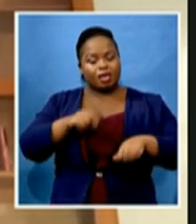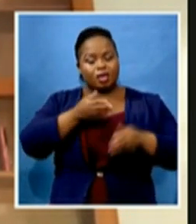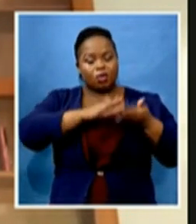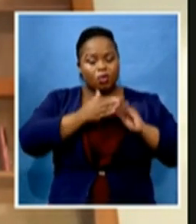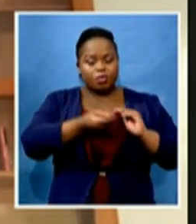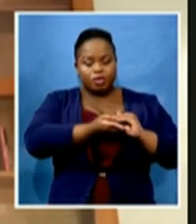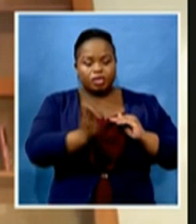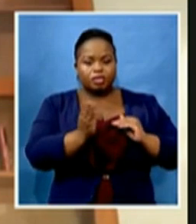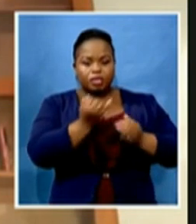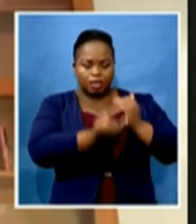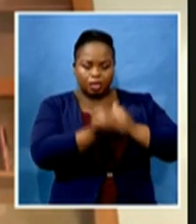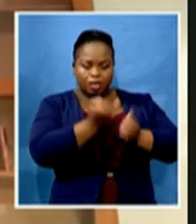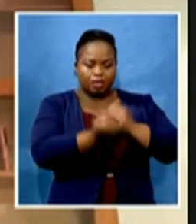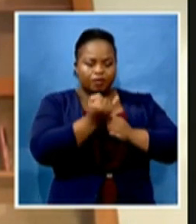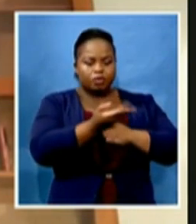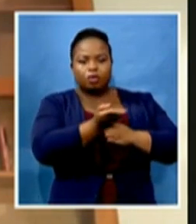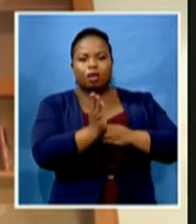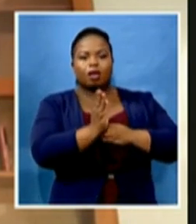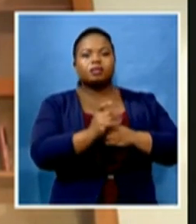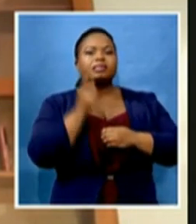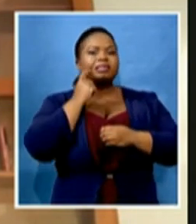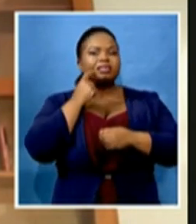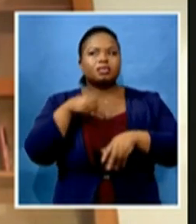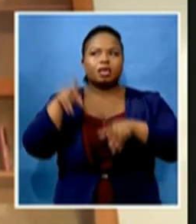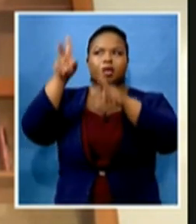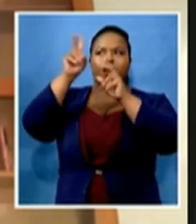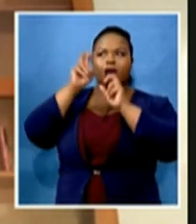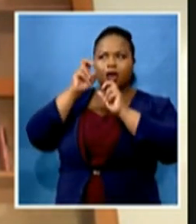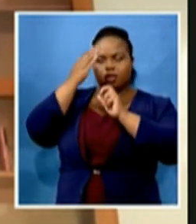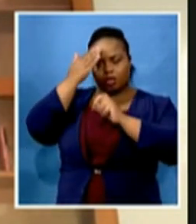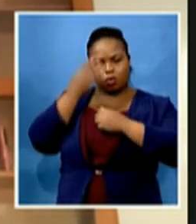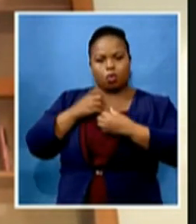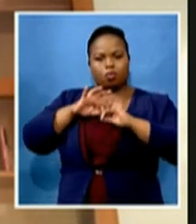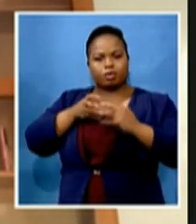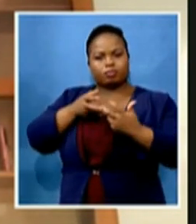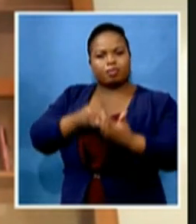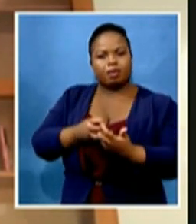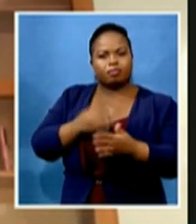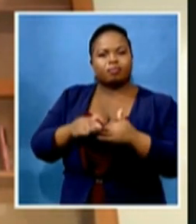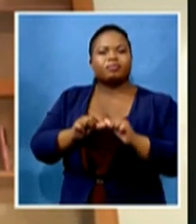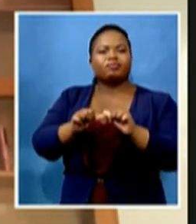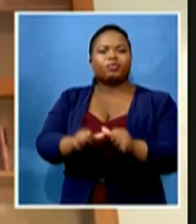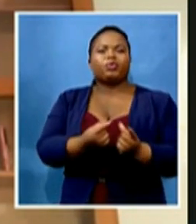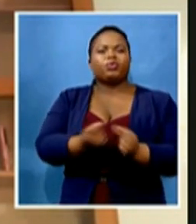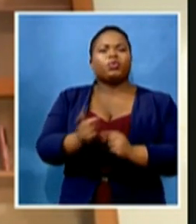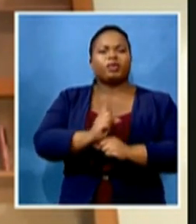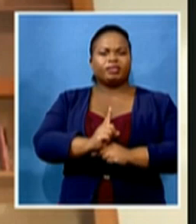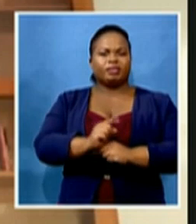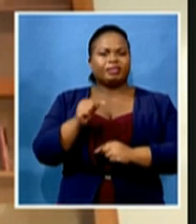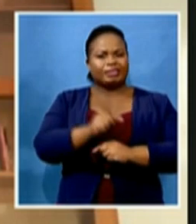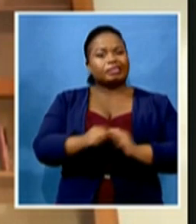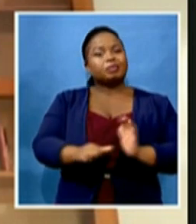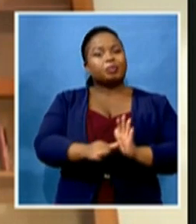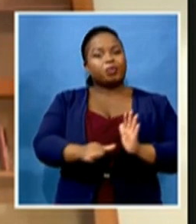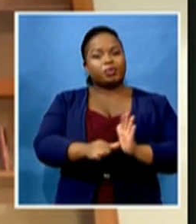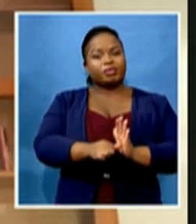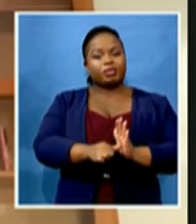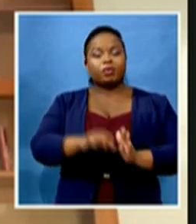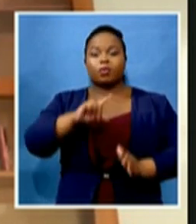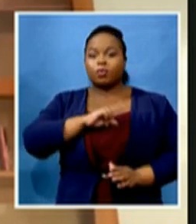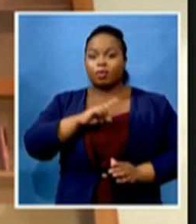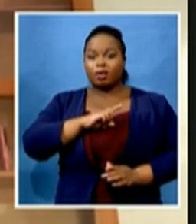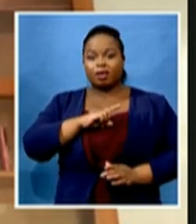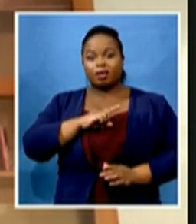to respond appropriately, because the key issue is that we will defeat the